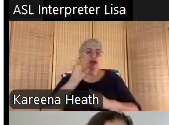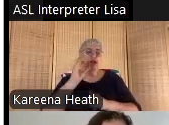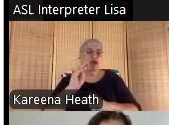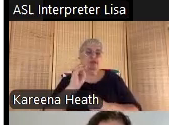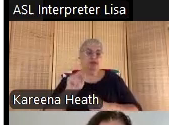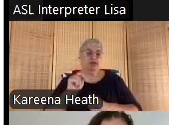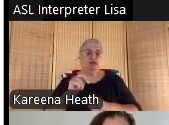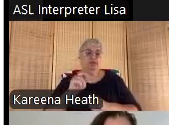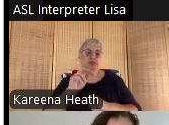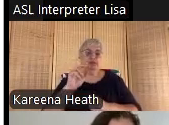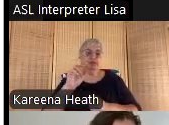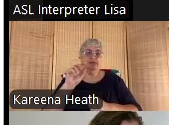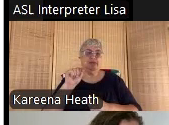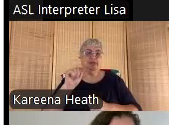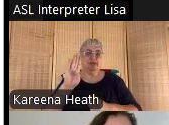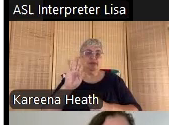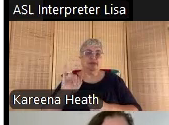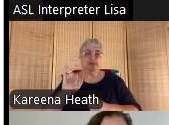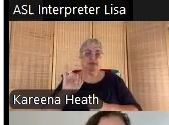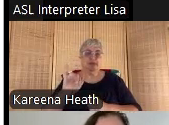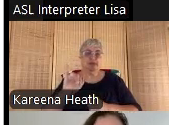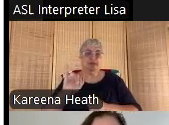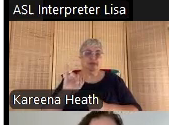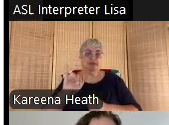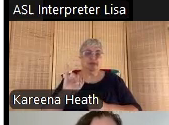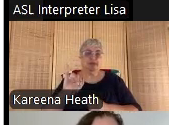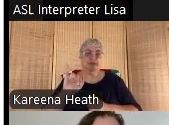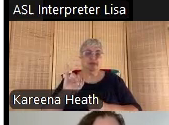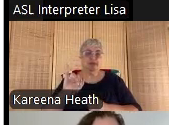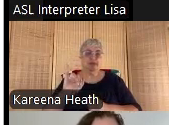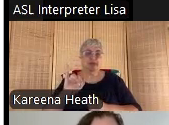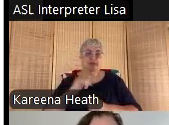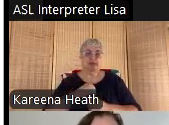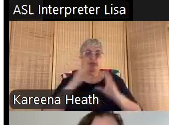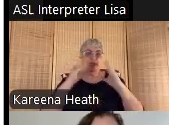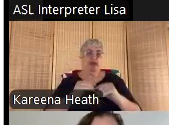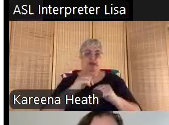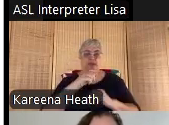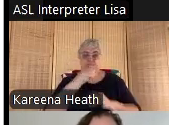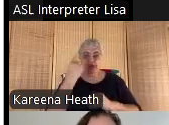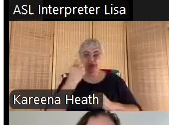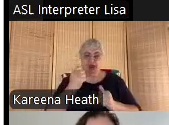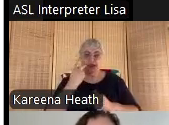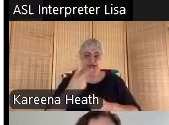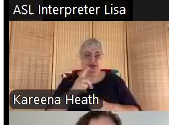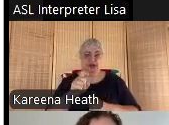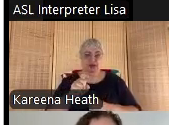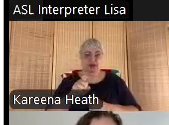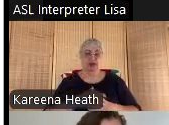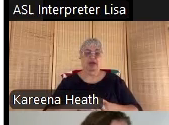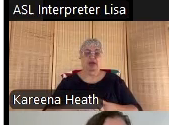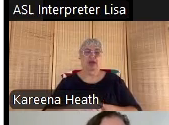causes of TBI. And again, my screen just went, okay. My screen just went black. Can everybody see that?